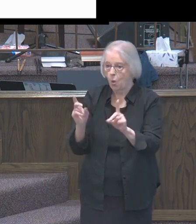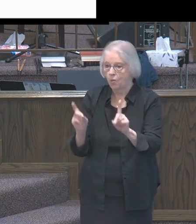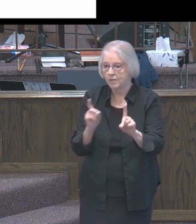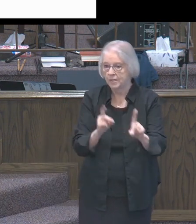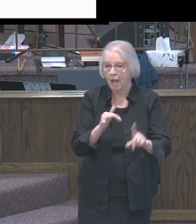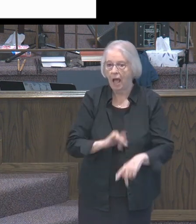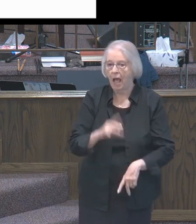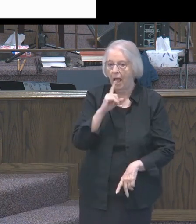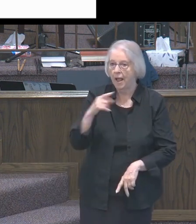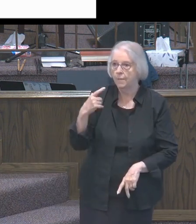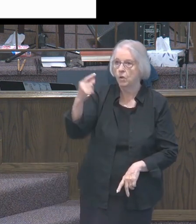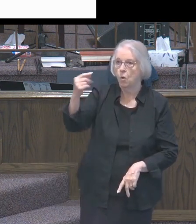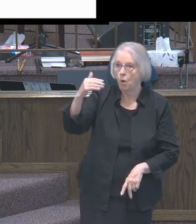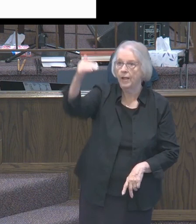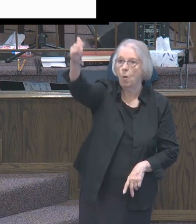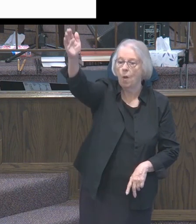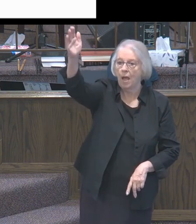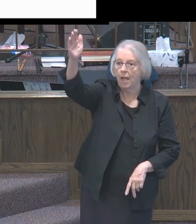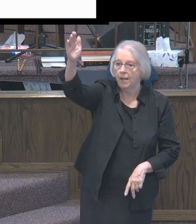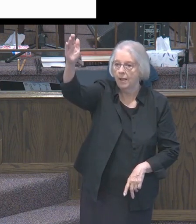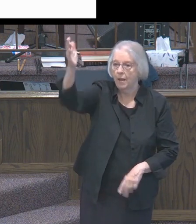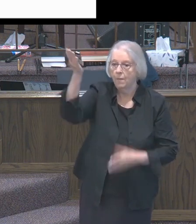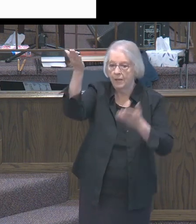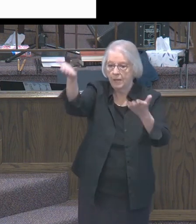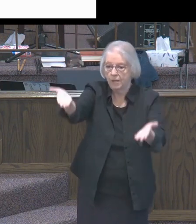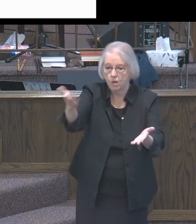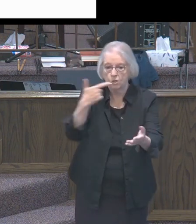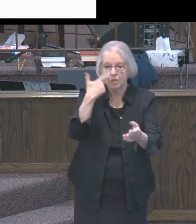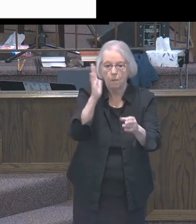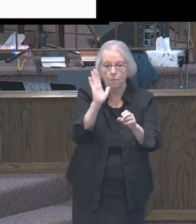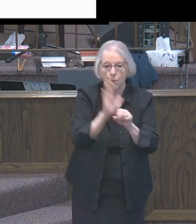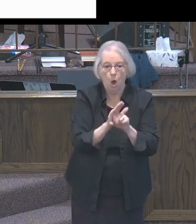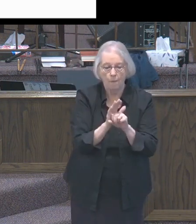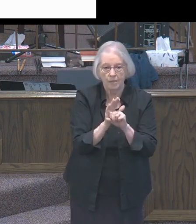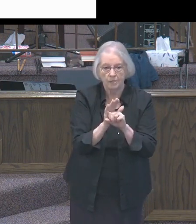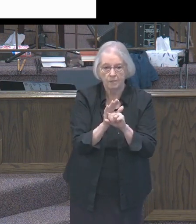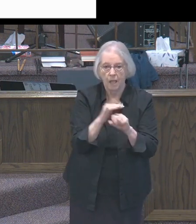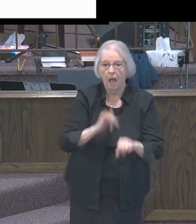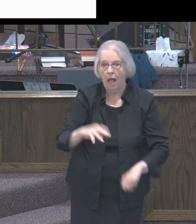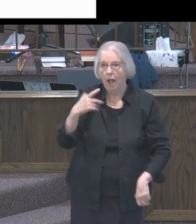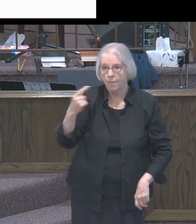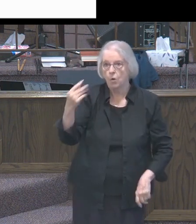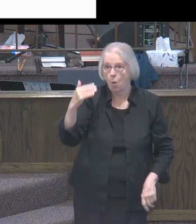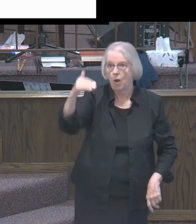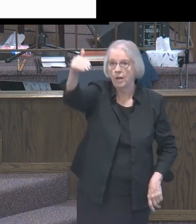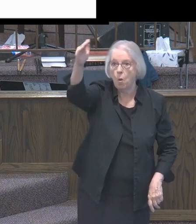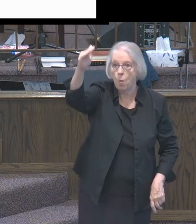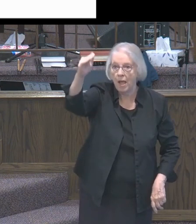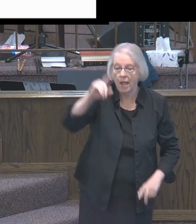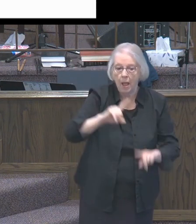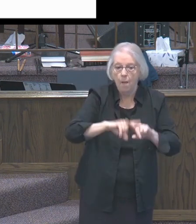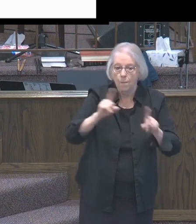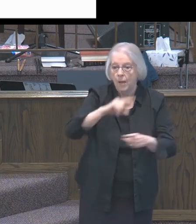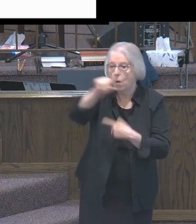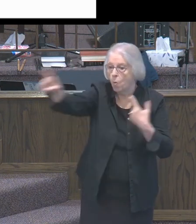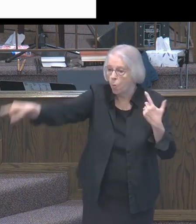And here's our great promise, church. I am going away. And when I go